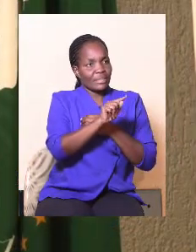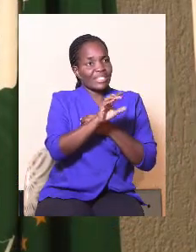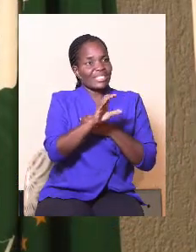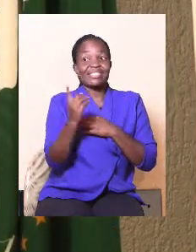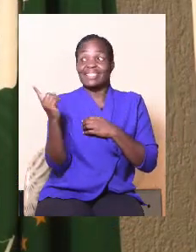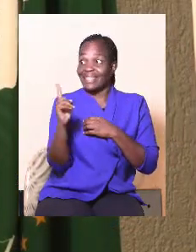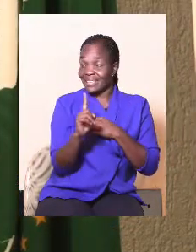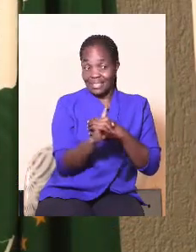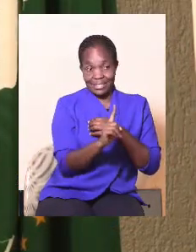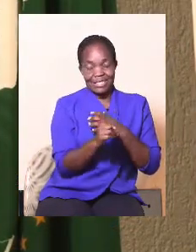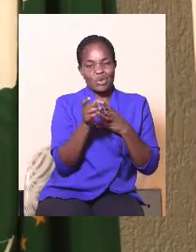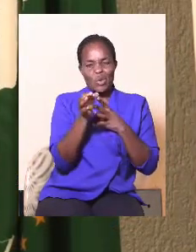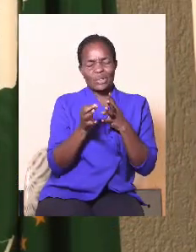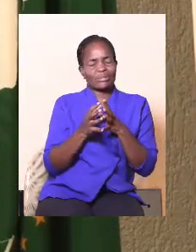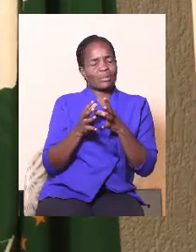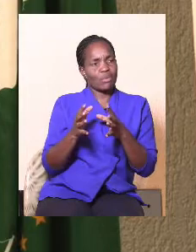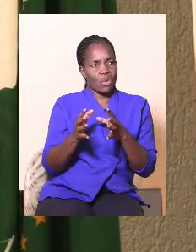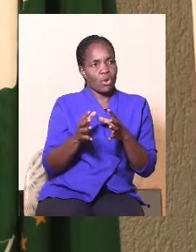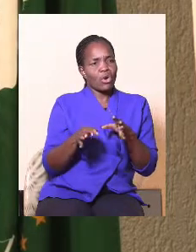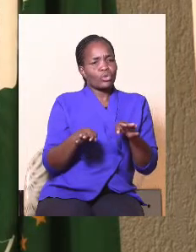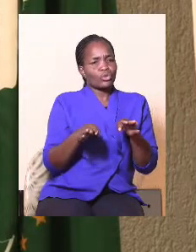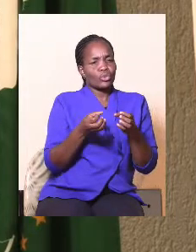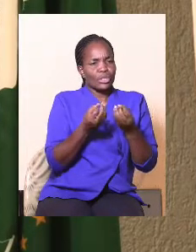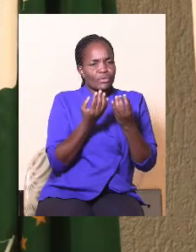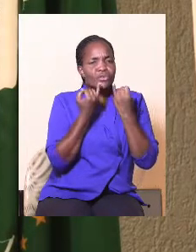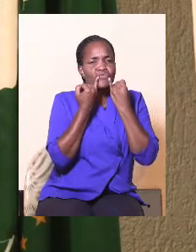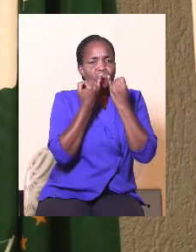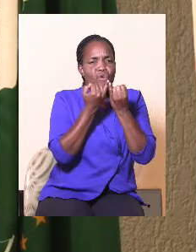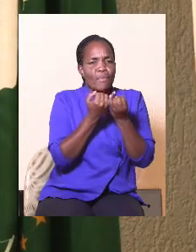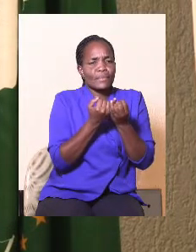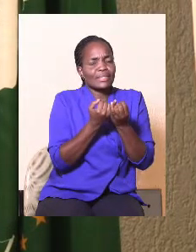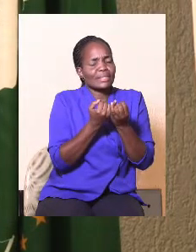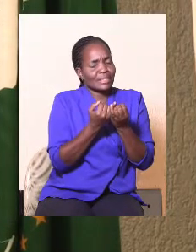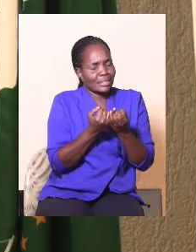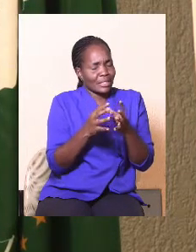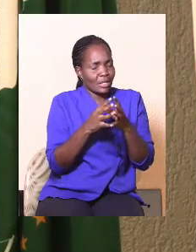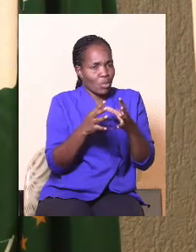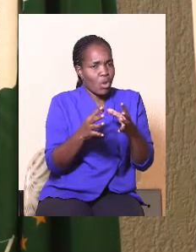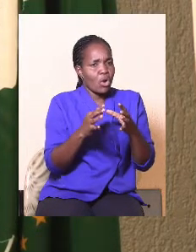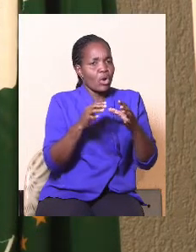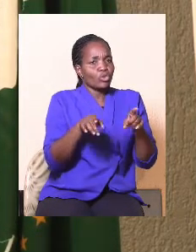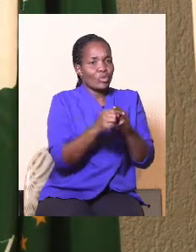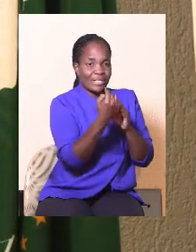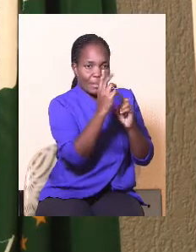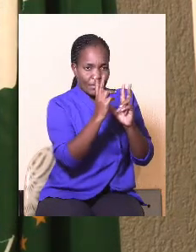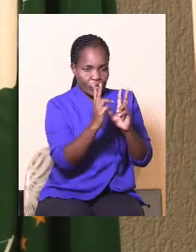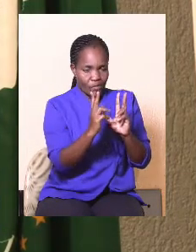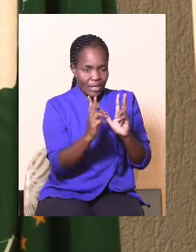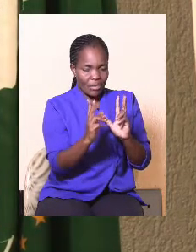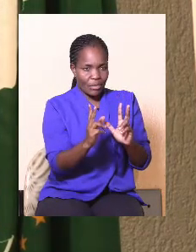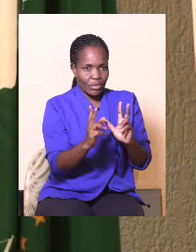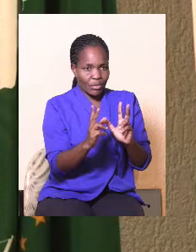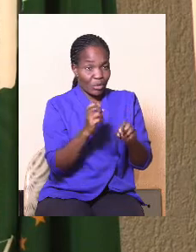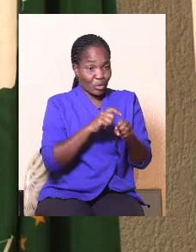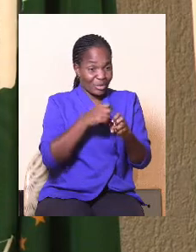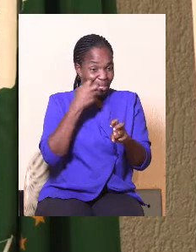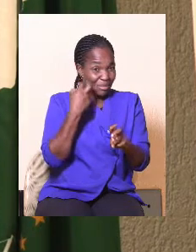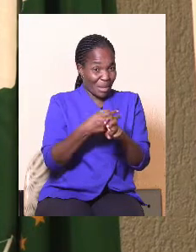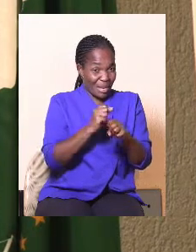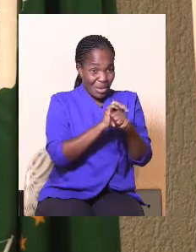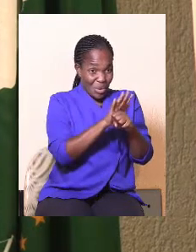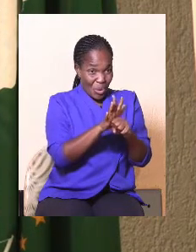those modalities so to ensure every Namibian gets through this difficult time of COVID-19 without compromising any quality of